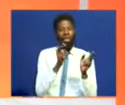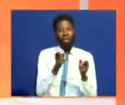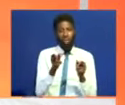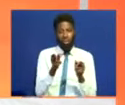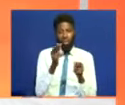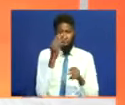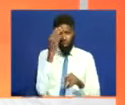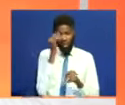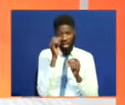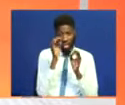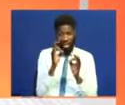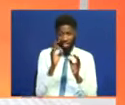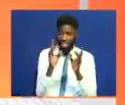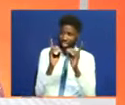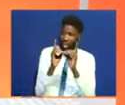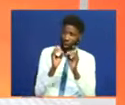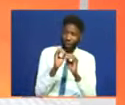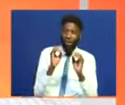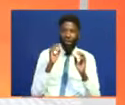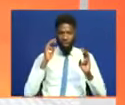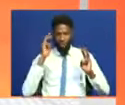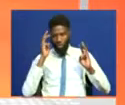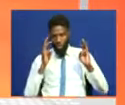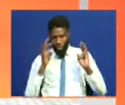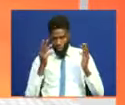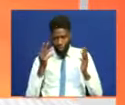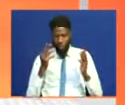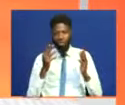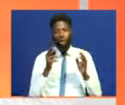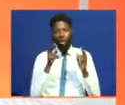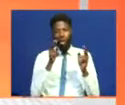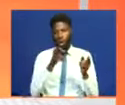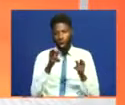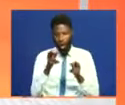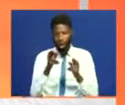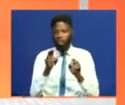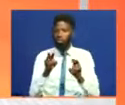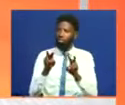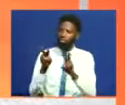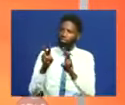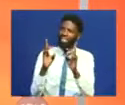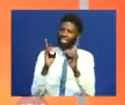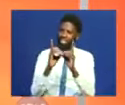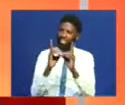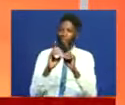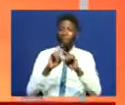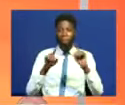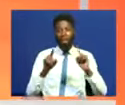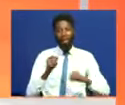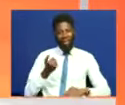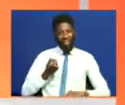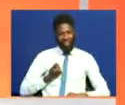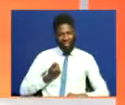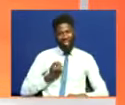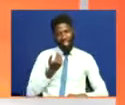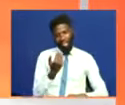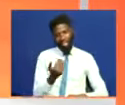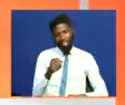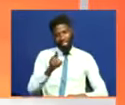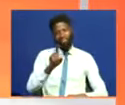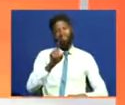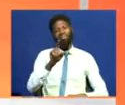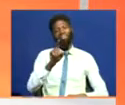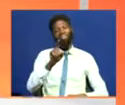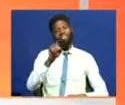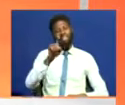category do they belong to. Mm-hmm. It is normal for us to see them dating and going through. But young girls, kindly, do an open